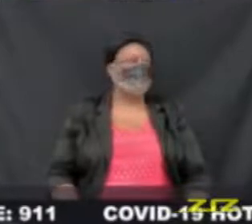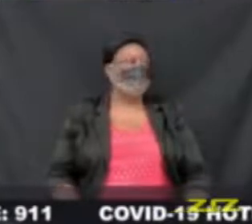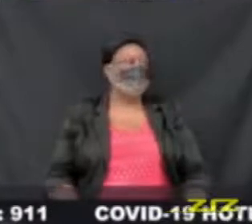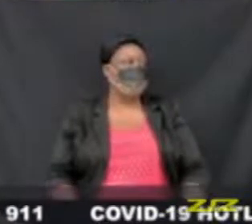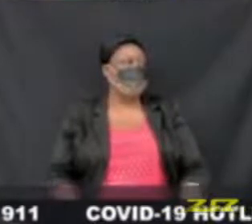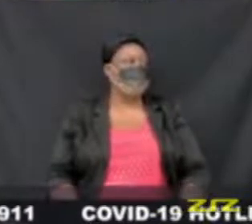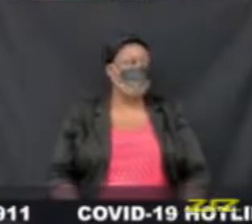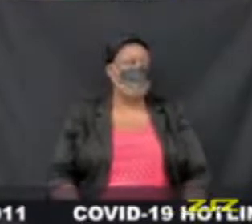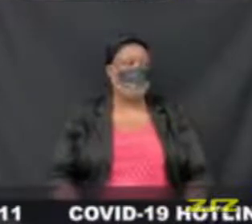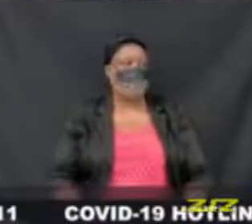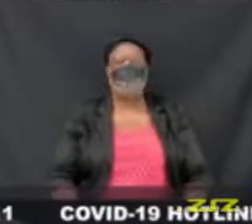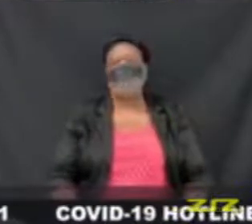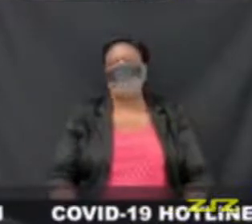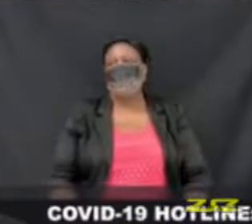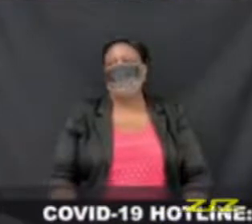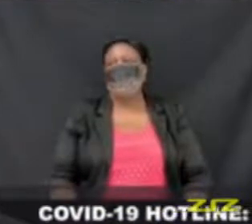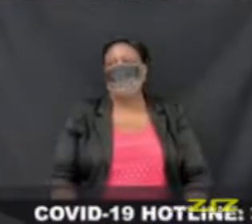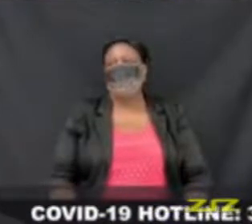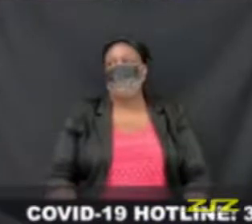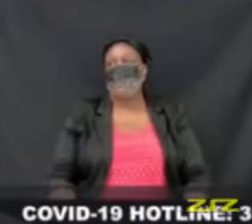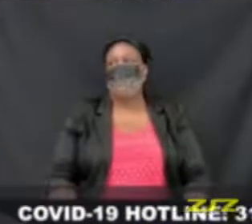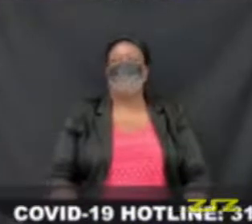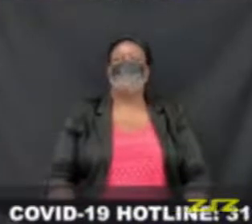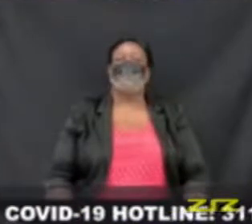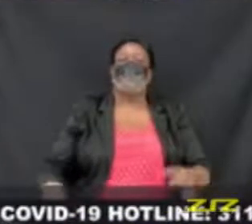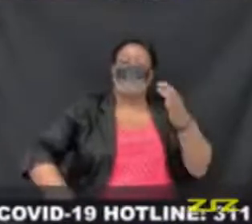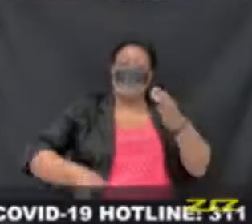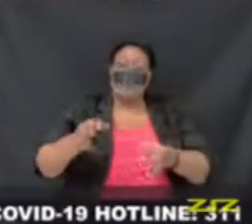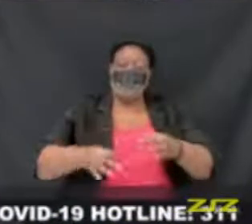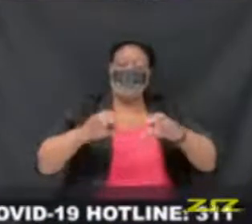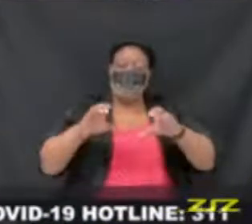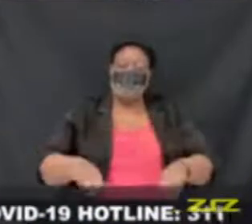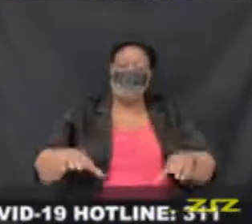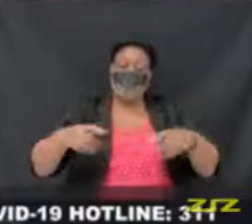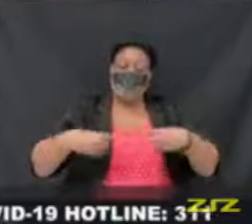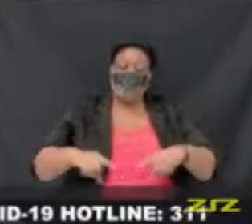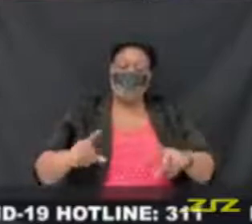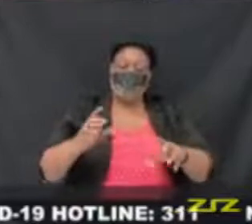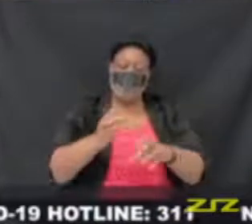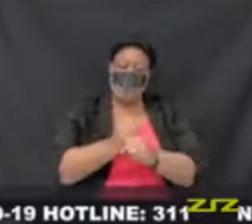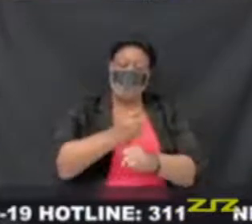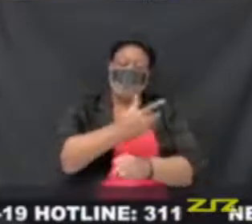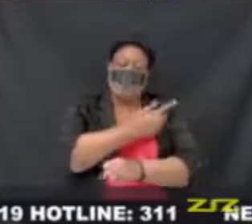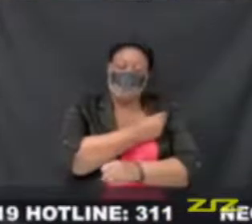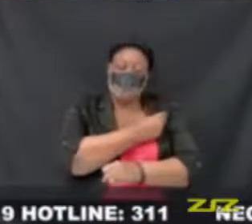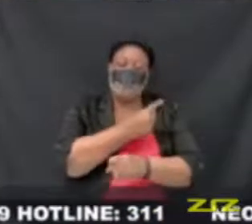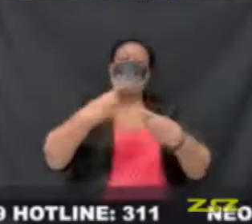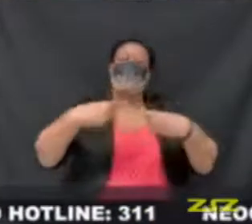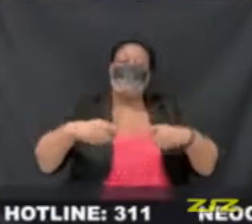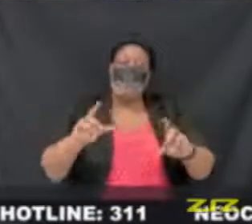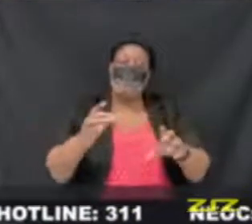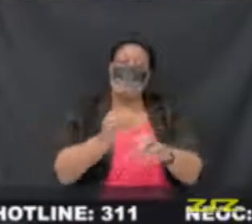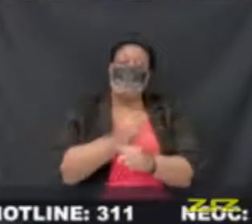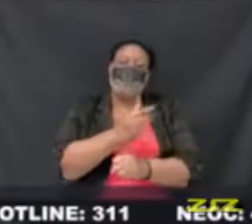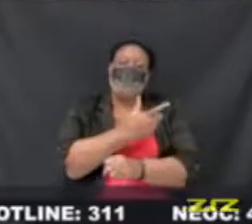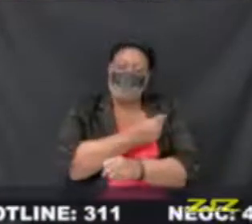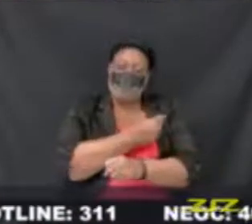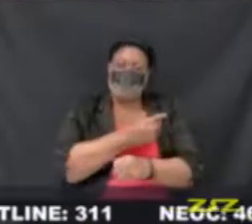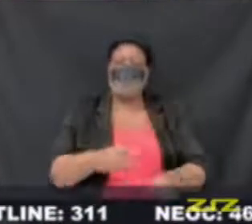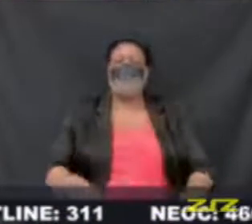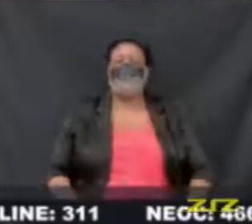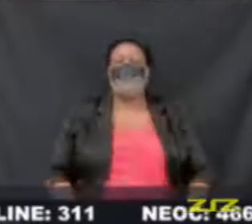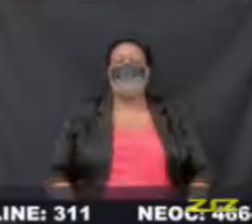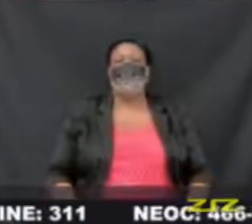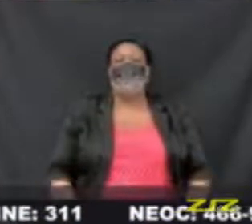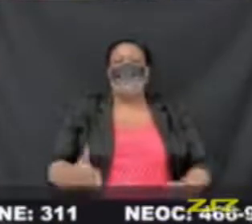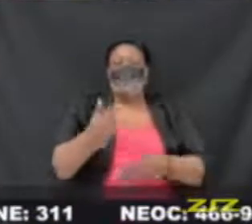you need to get vaccinated, you should go out and get vaccinated. You would have hardly